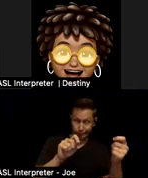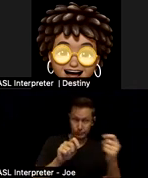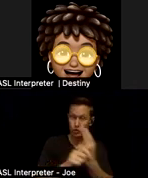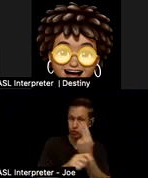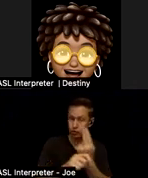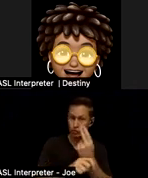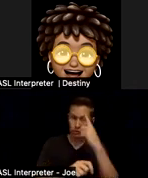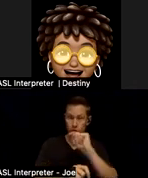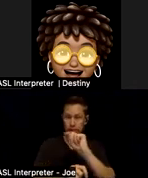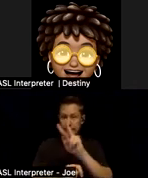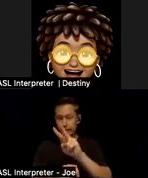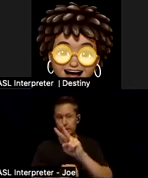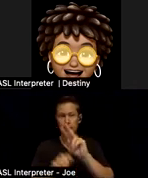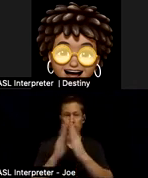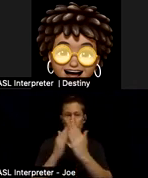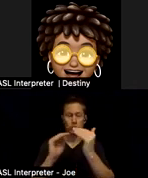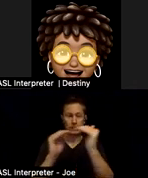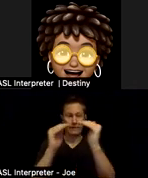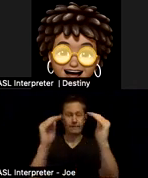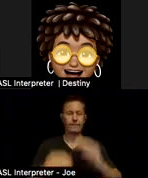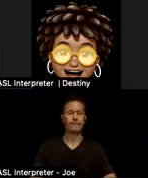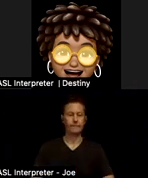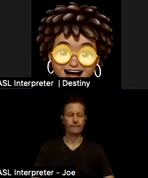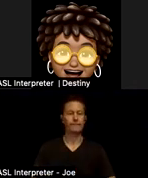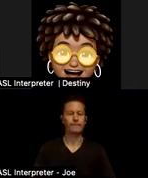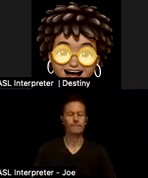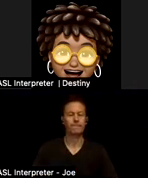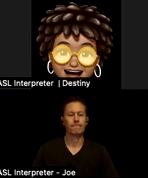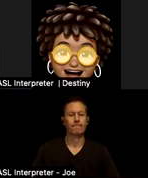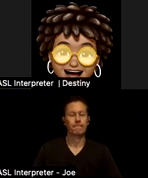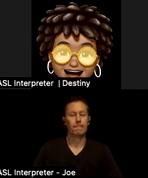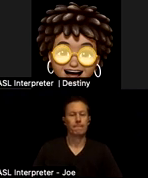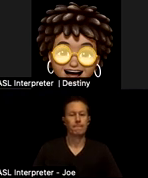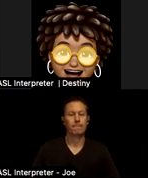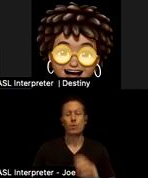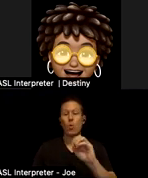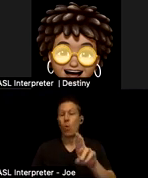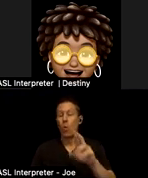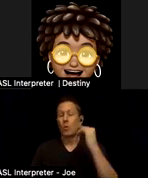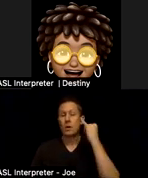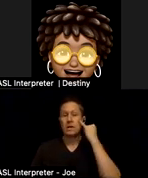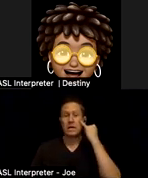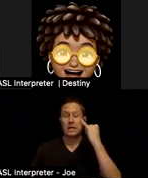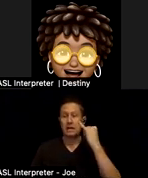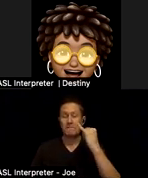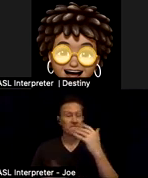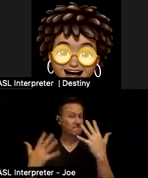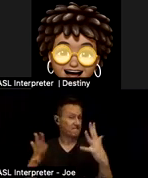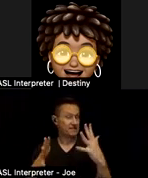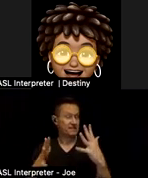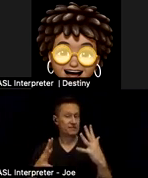on your TV, secure two cabinets with what you get. Or if you've already done all that work in your